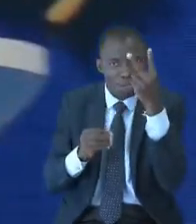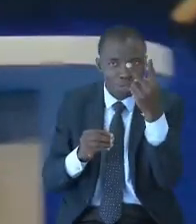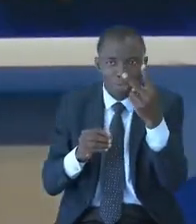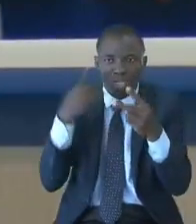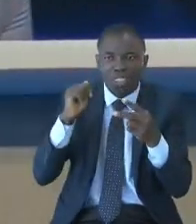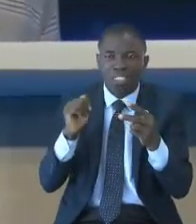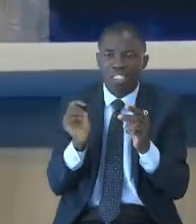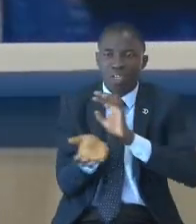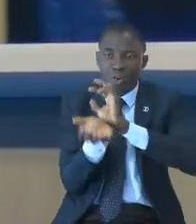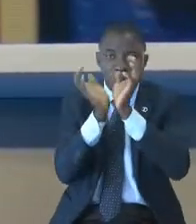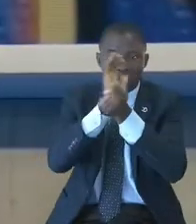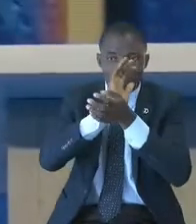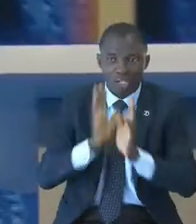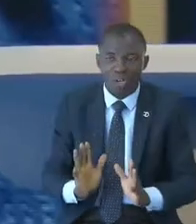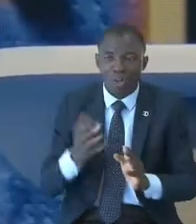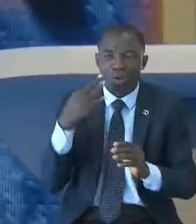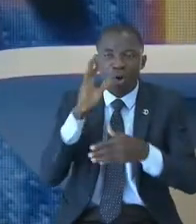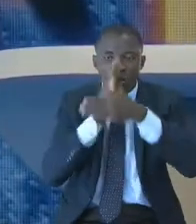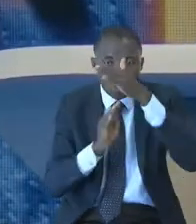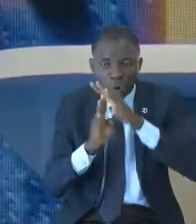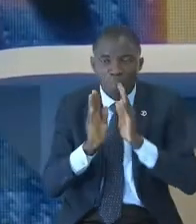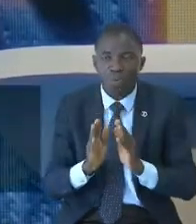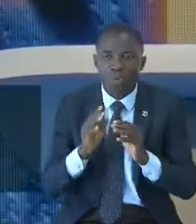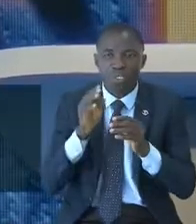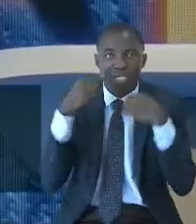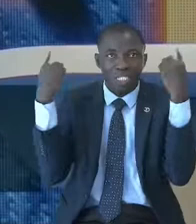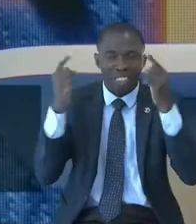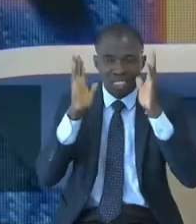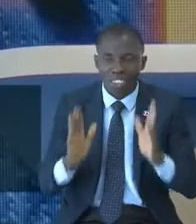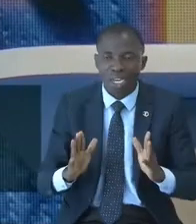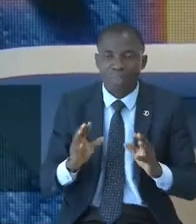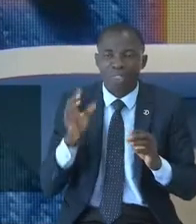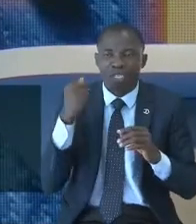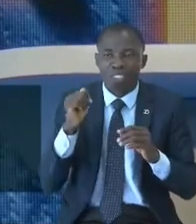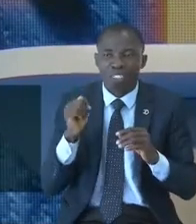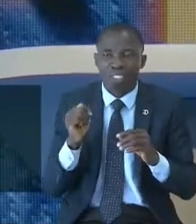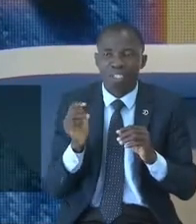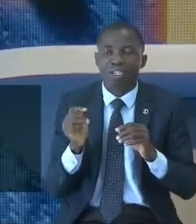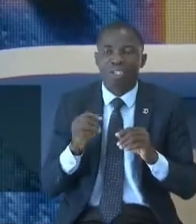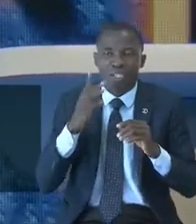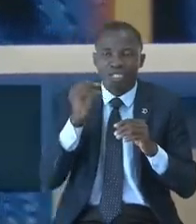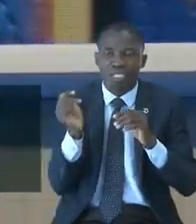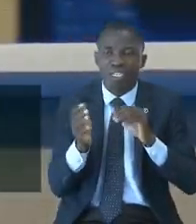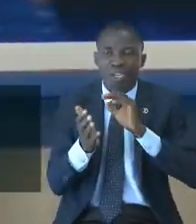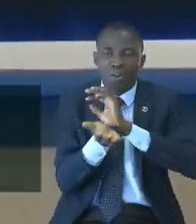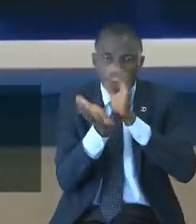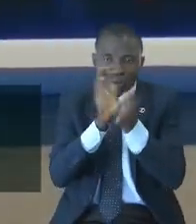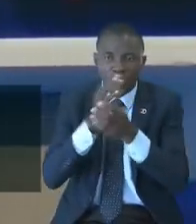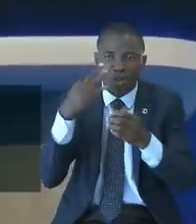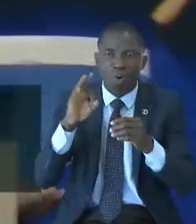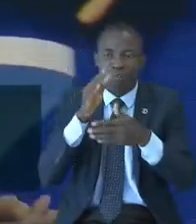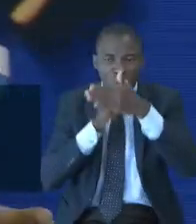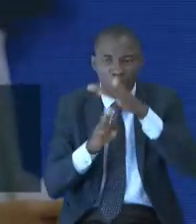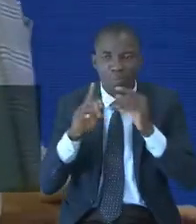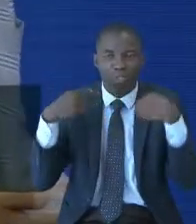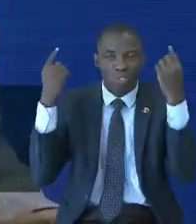conversion of humble sinners. The confession of humble sinners. You